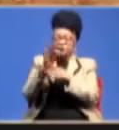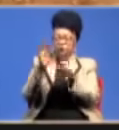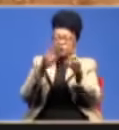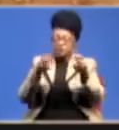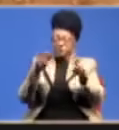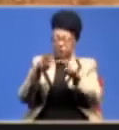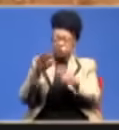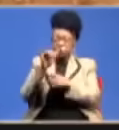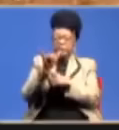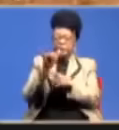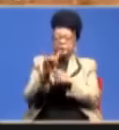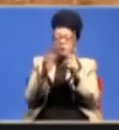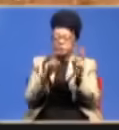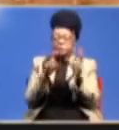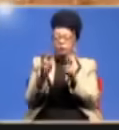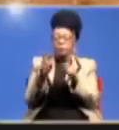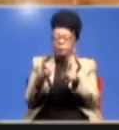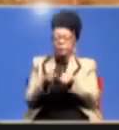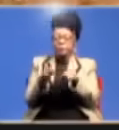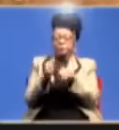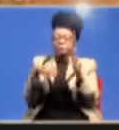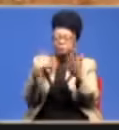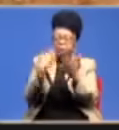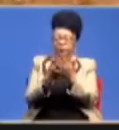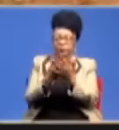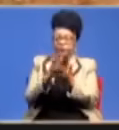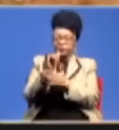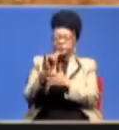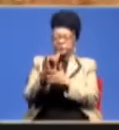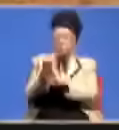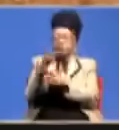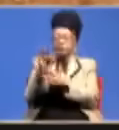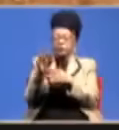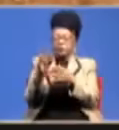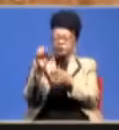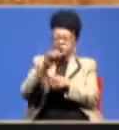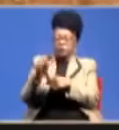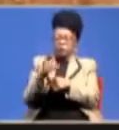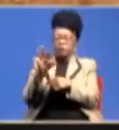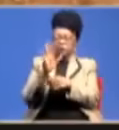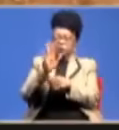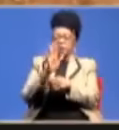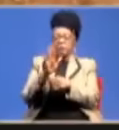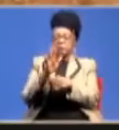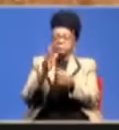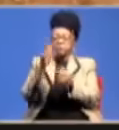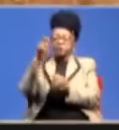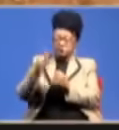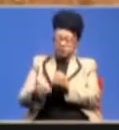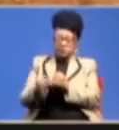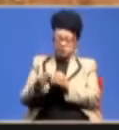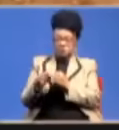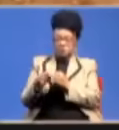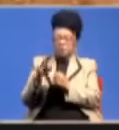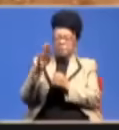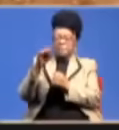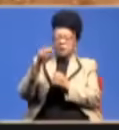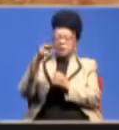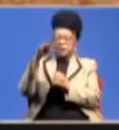investigations into the murder and the arrest of all culprits for the sake of their loved ones' justice.